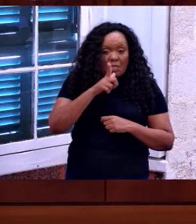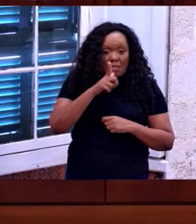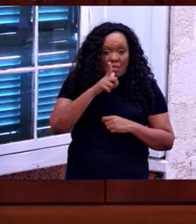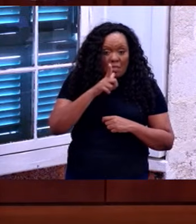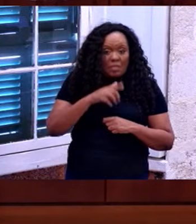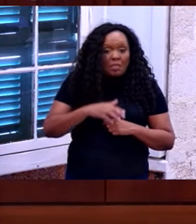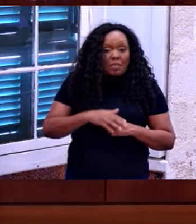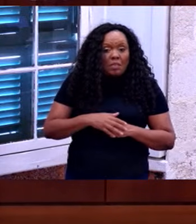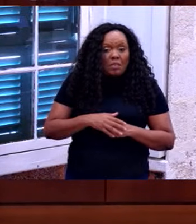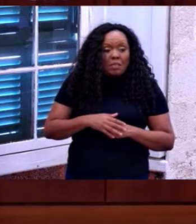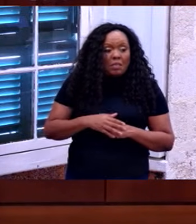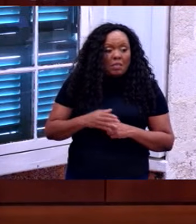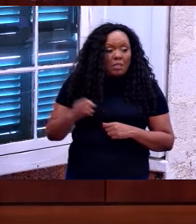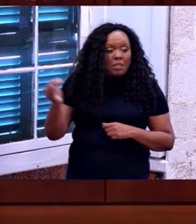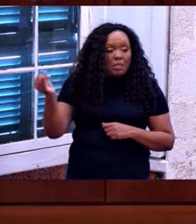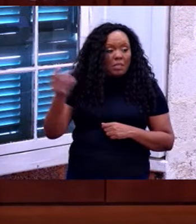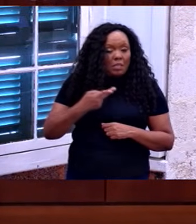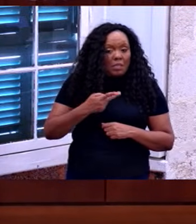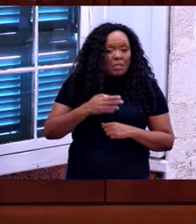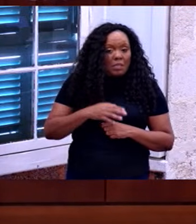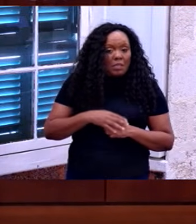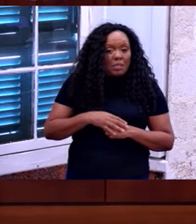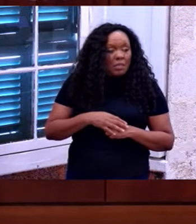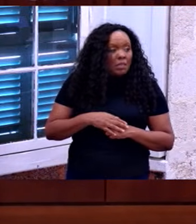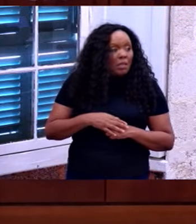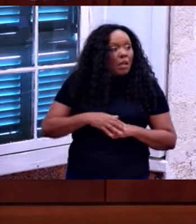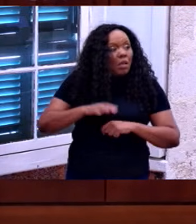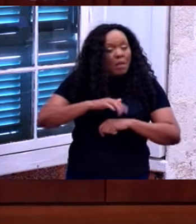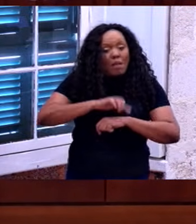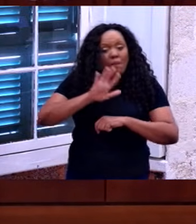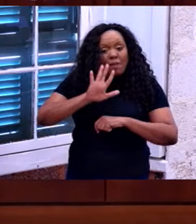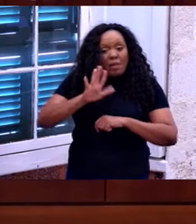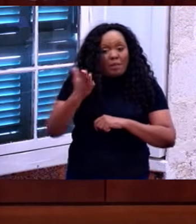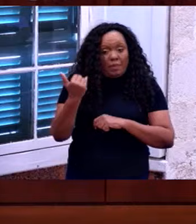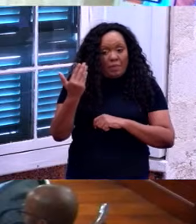and to reconvene at 5:15 p.m.